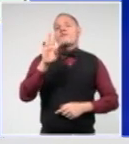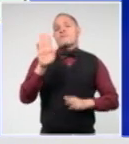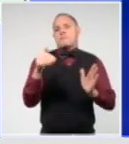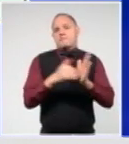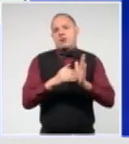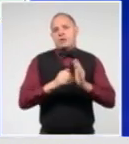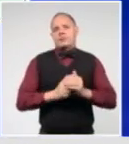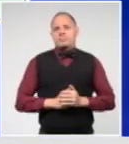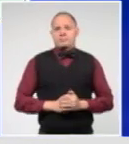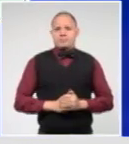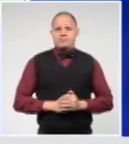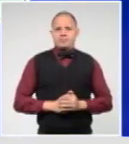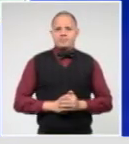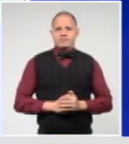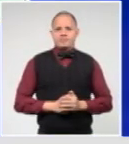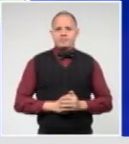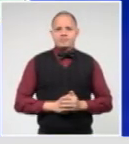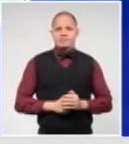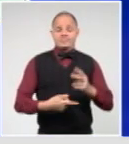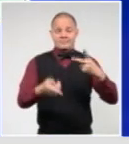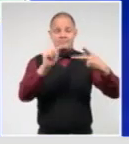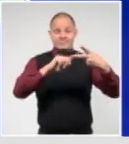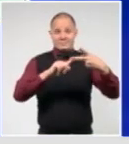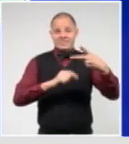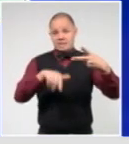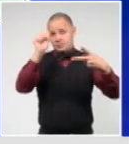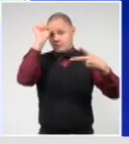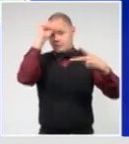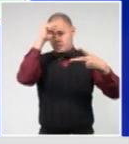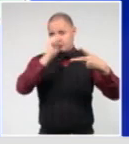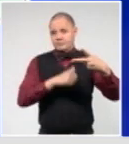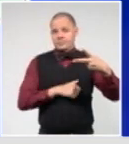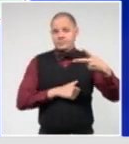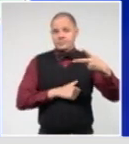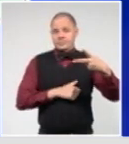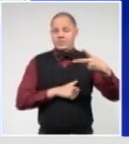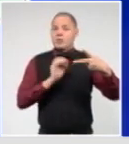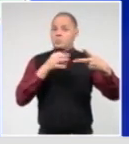6,486,108 confirmed cases and